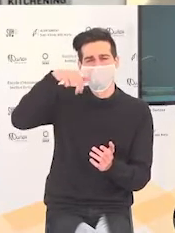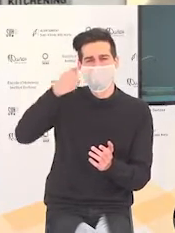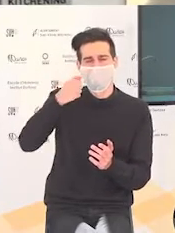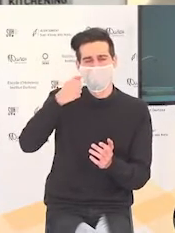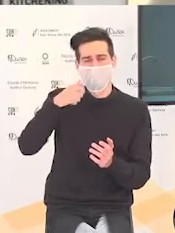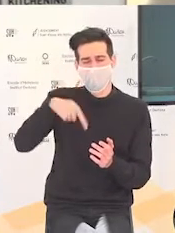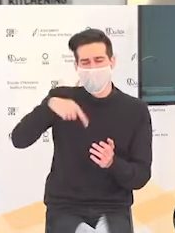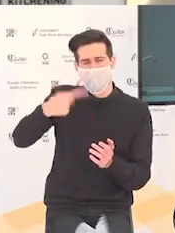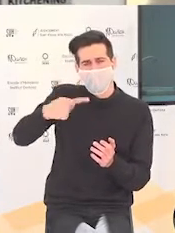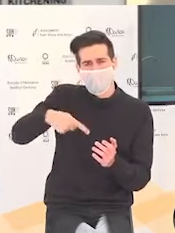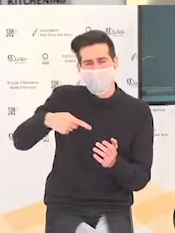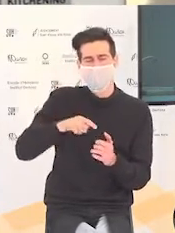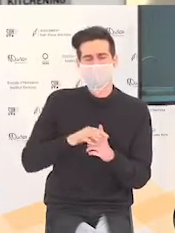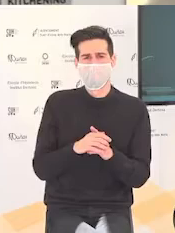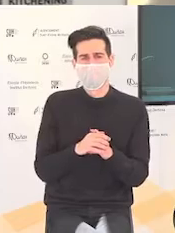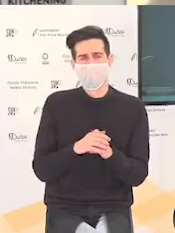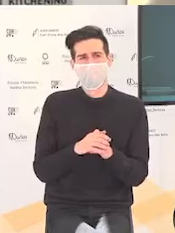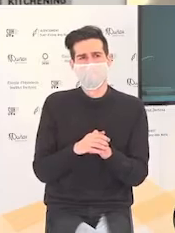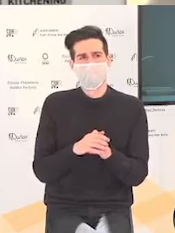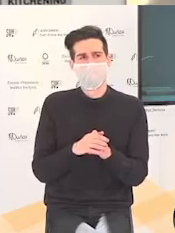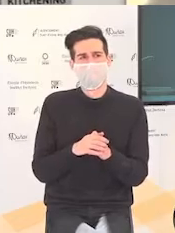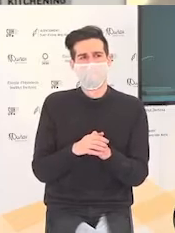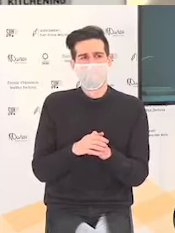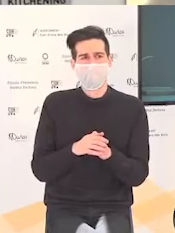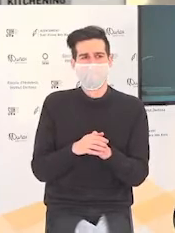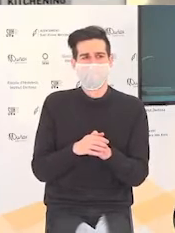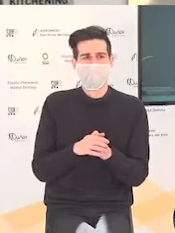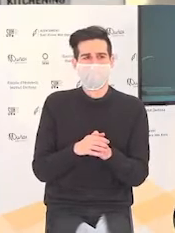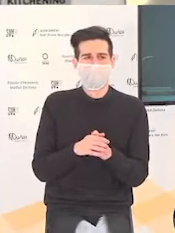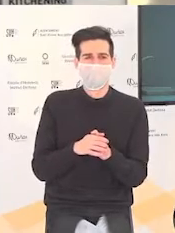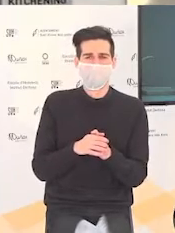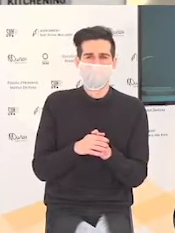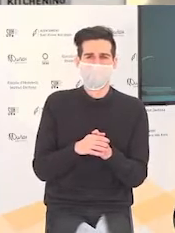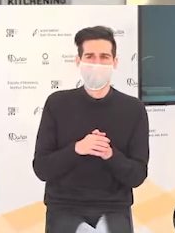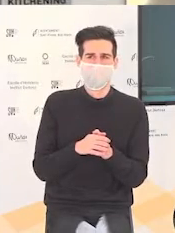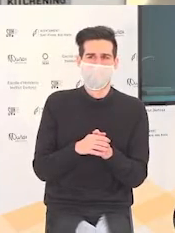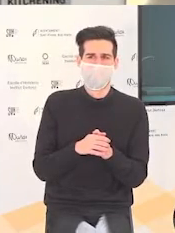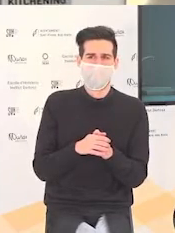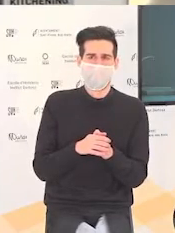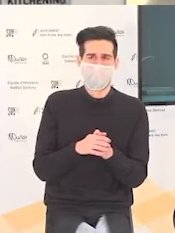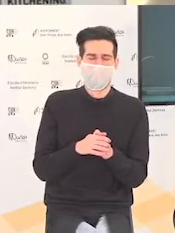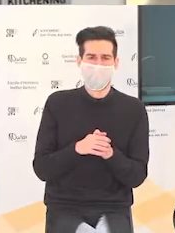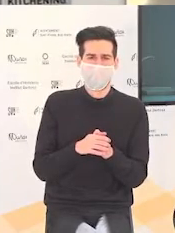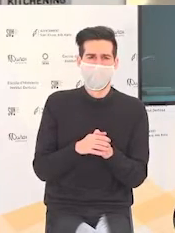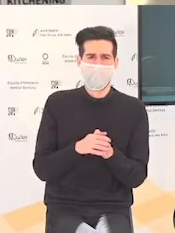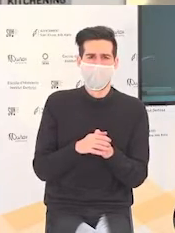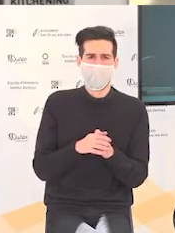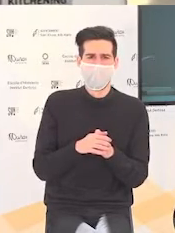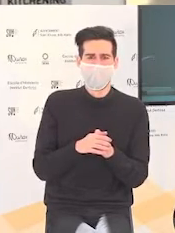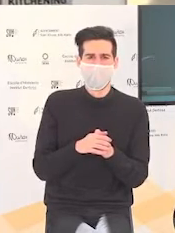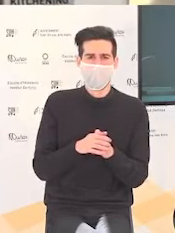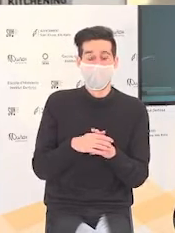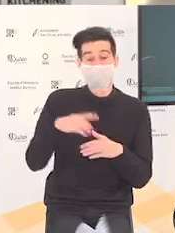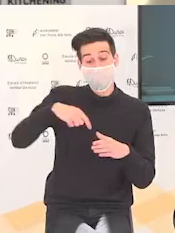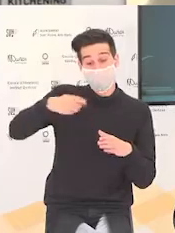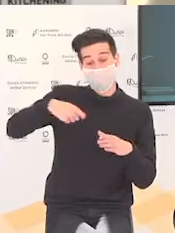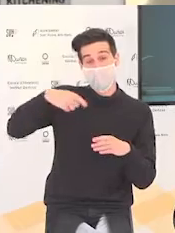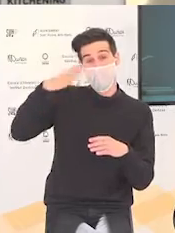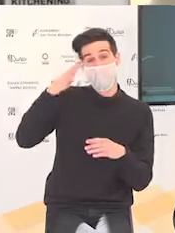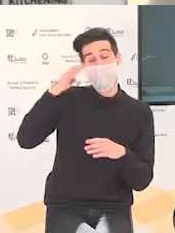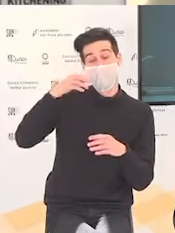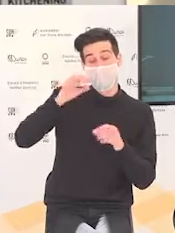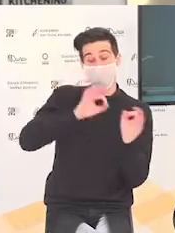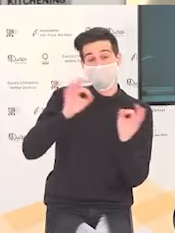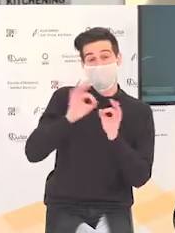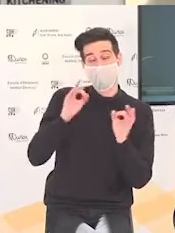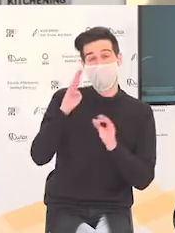that's we make pectin with apple skins or citrus skins. Yo preparo la pectina con la